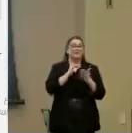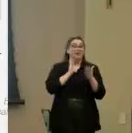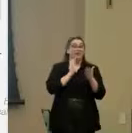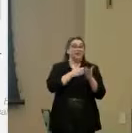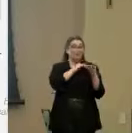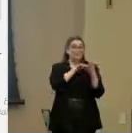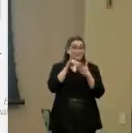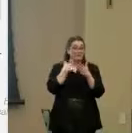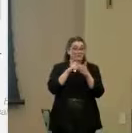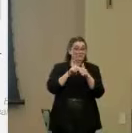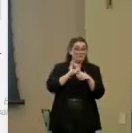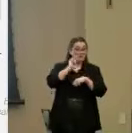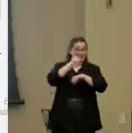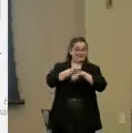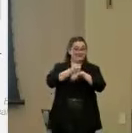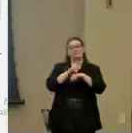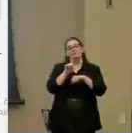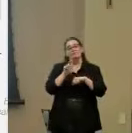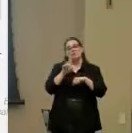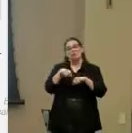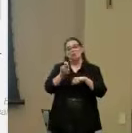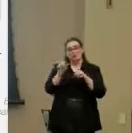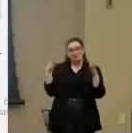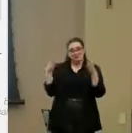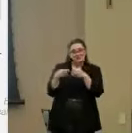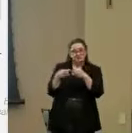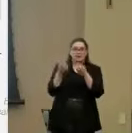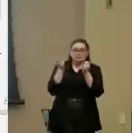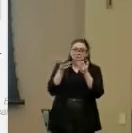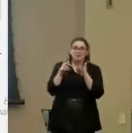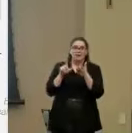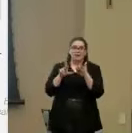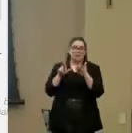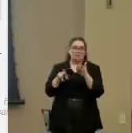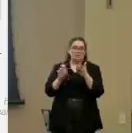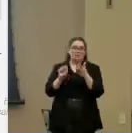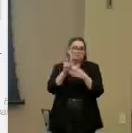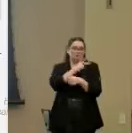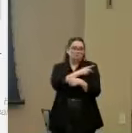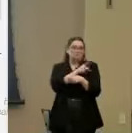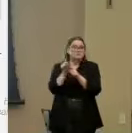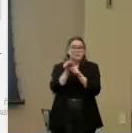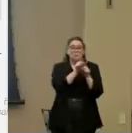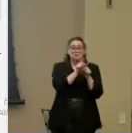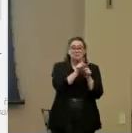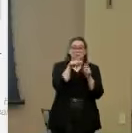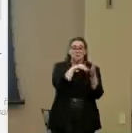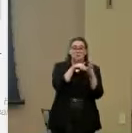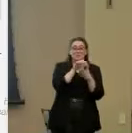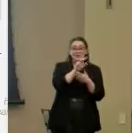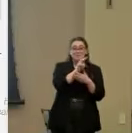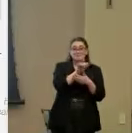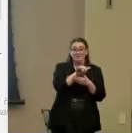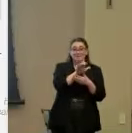it was for lupus, so obviously we have a lot more lupus patients, but we're also examining myositis,